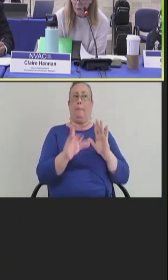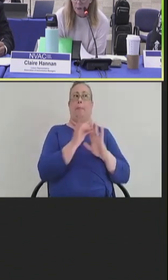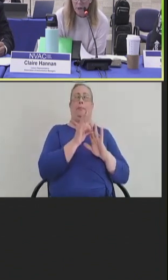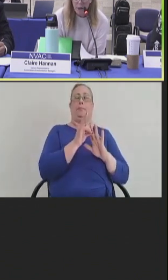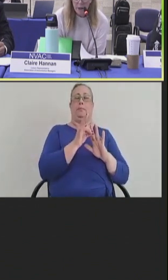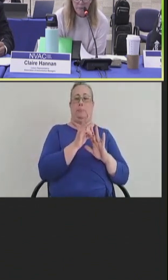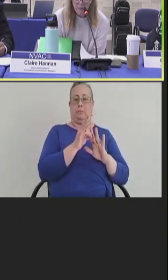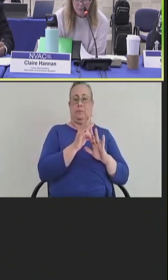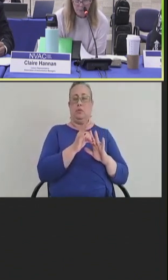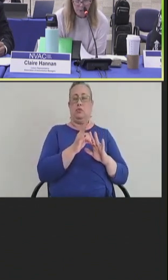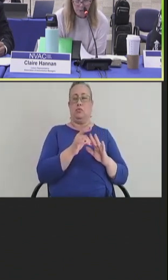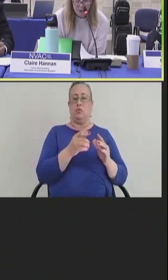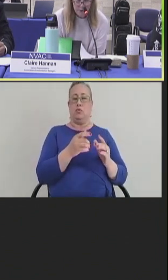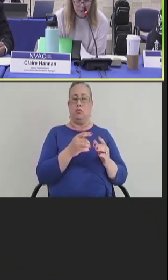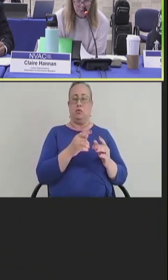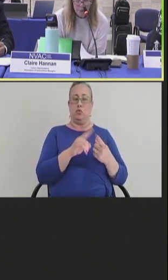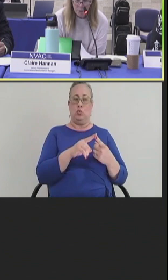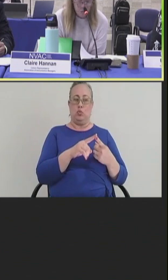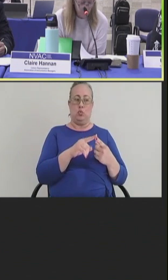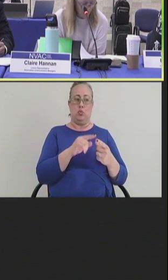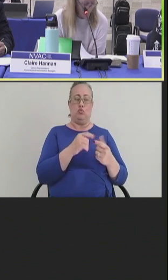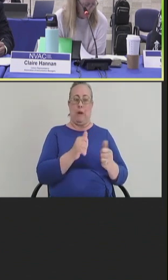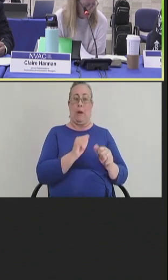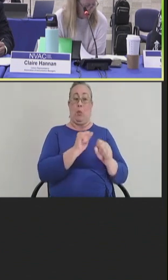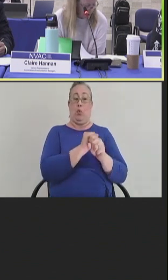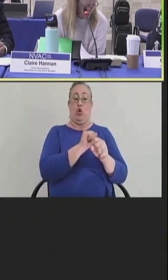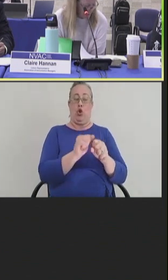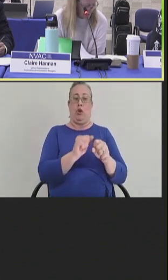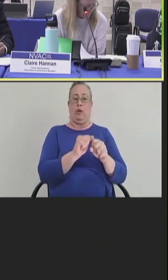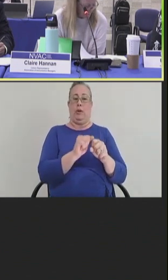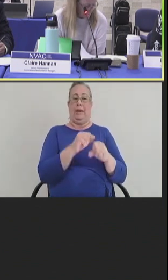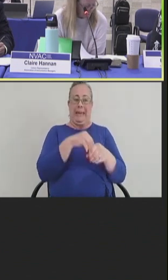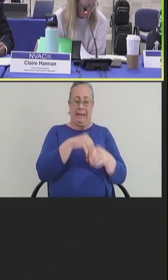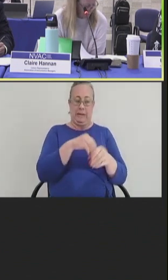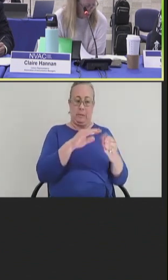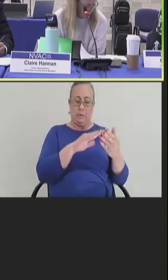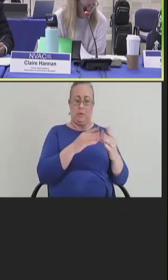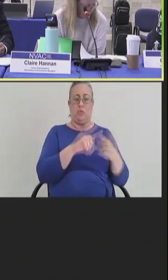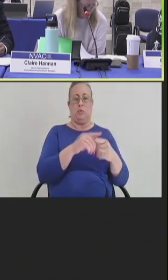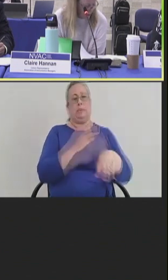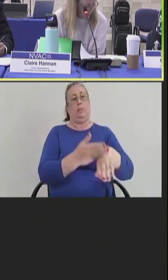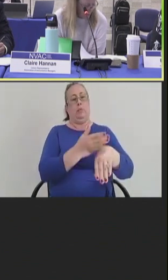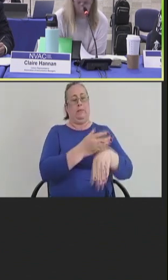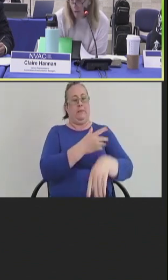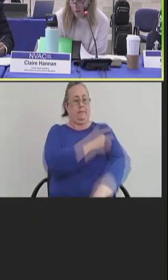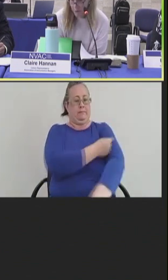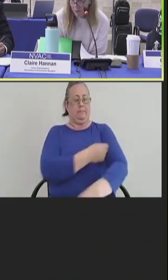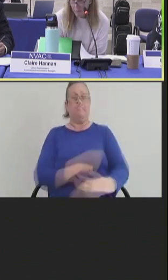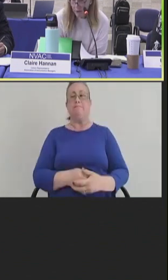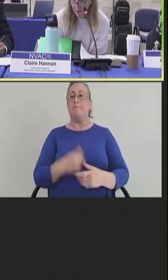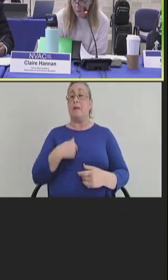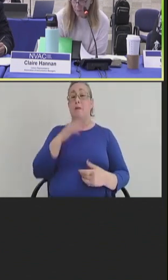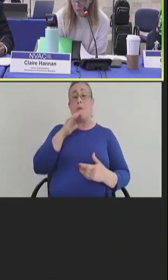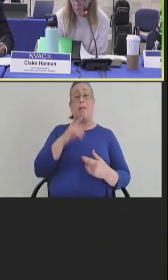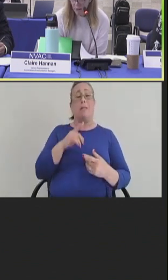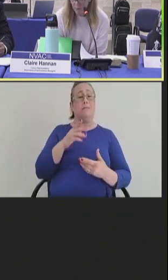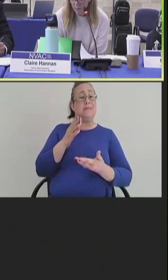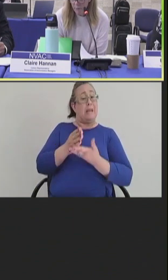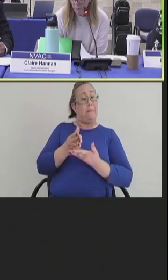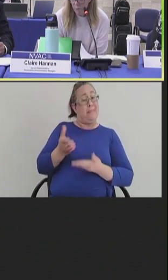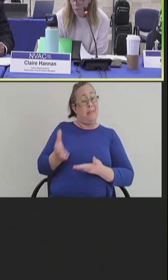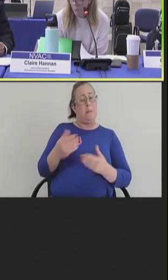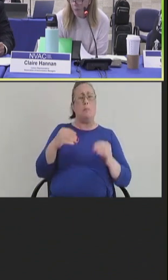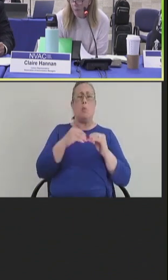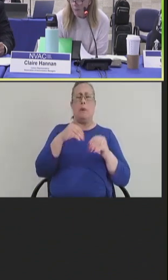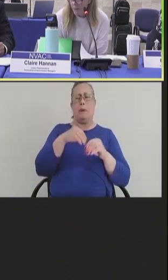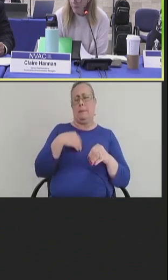work in those communities to improve vaccination. So I will stop there. There's more in my written